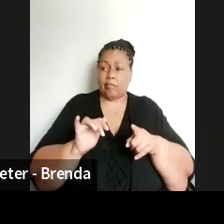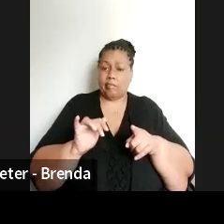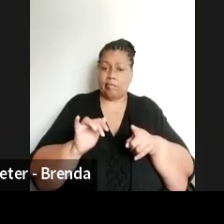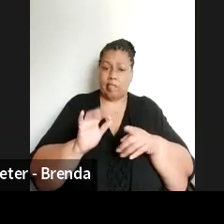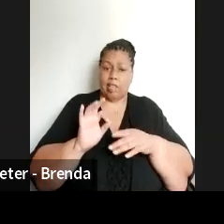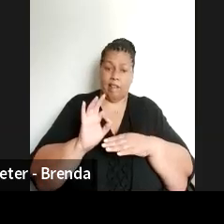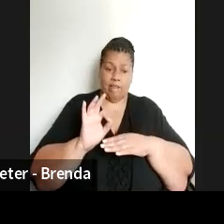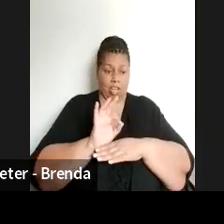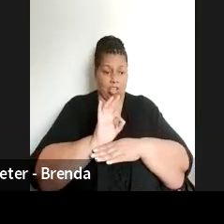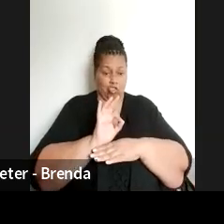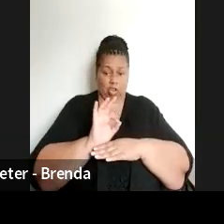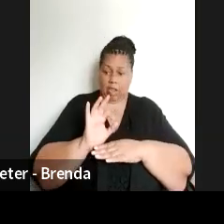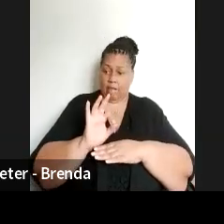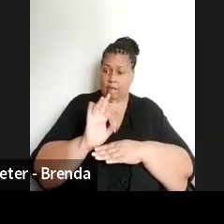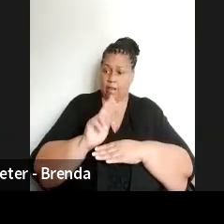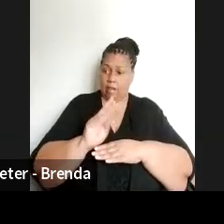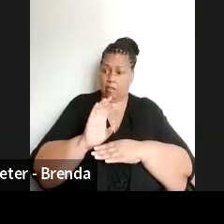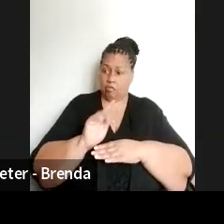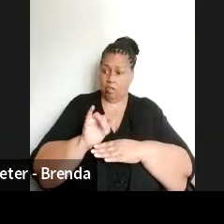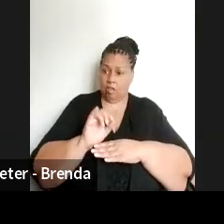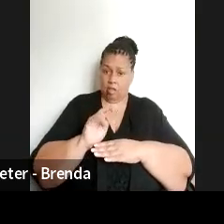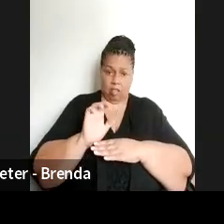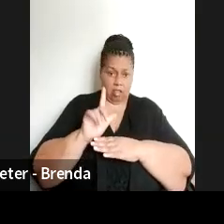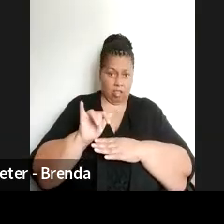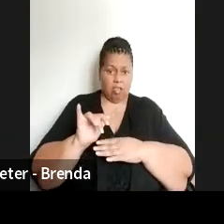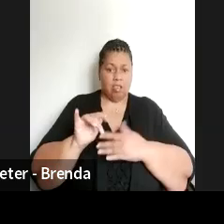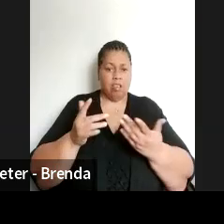functionally, I understand, like, before I wave the wand and the magical